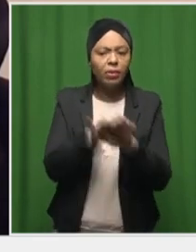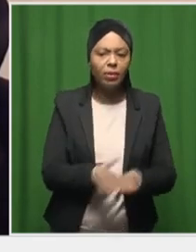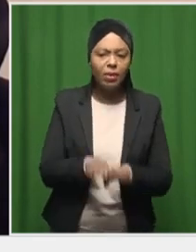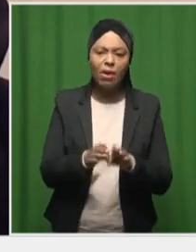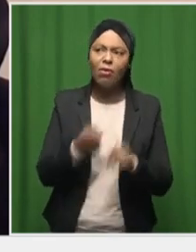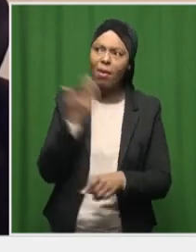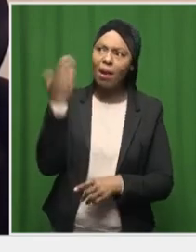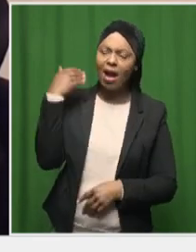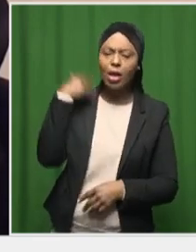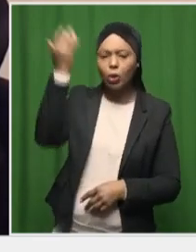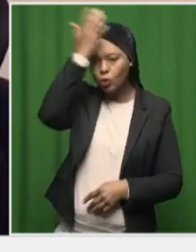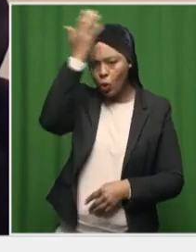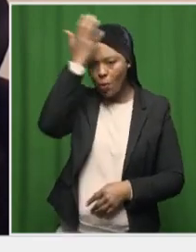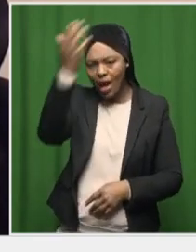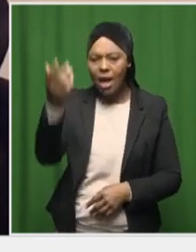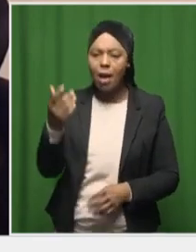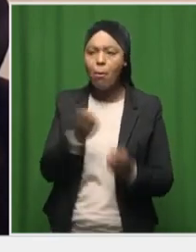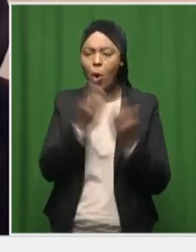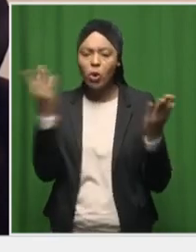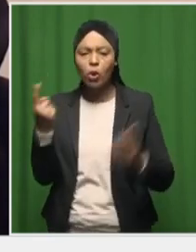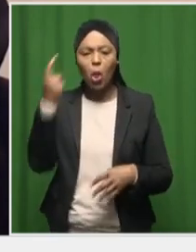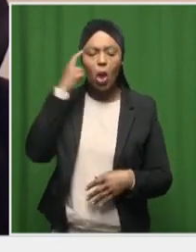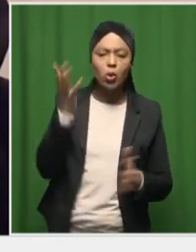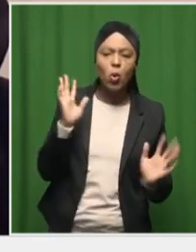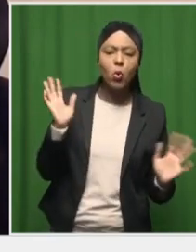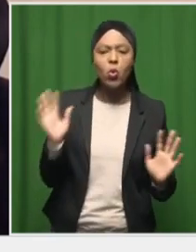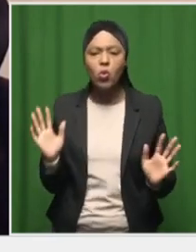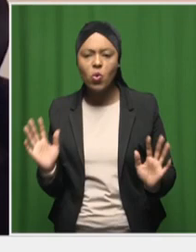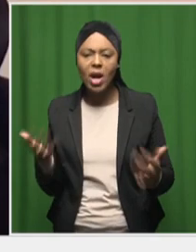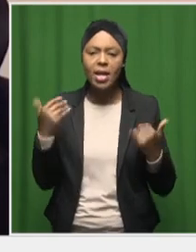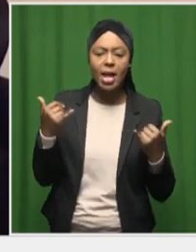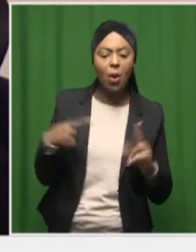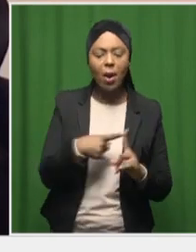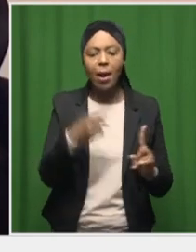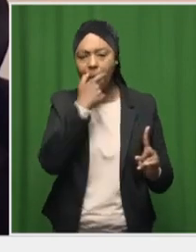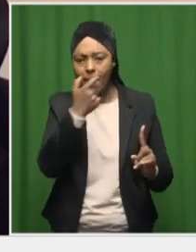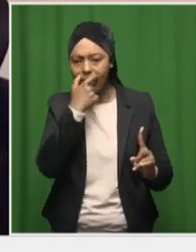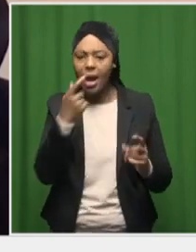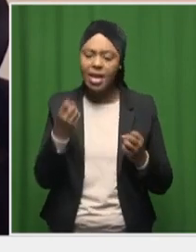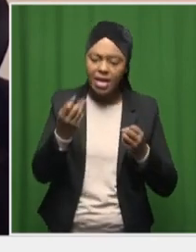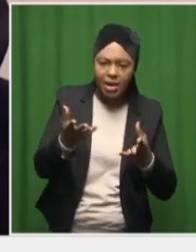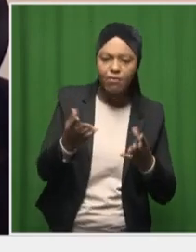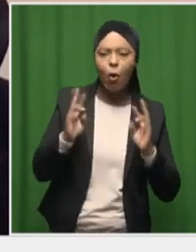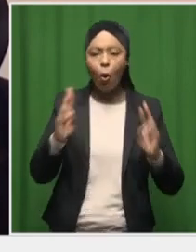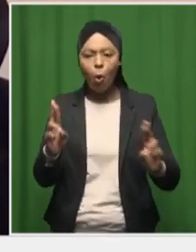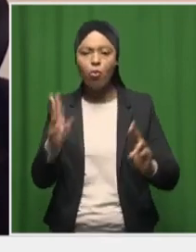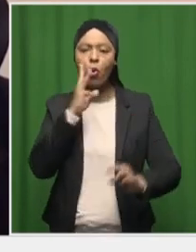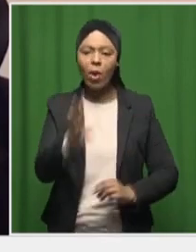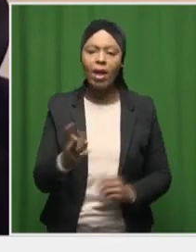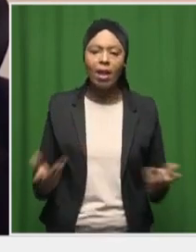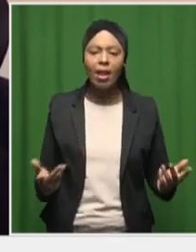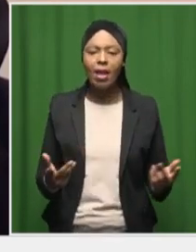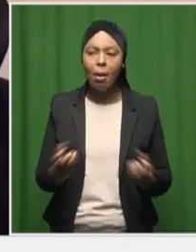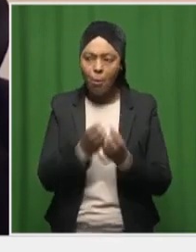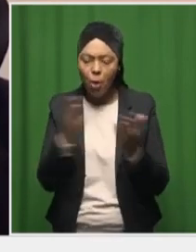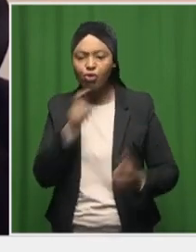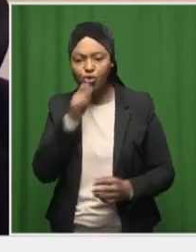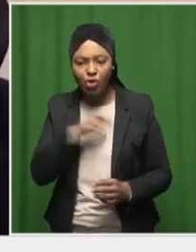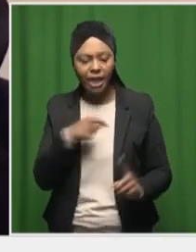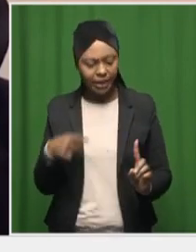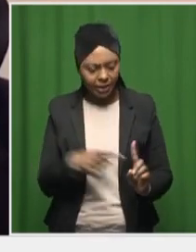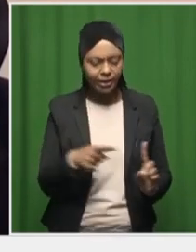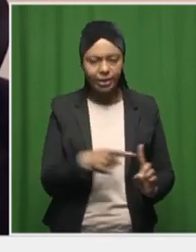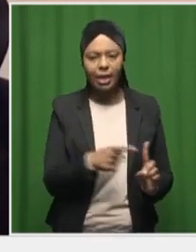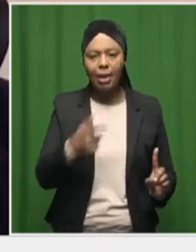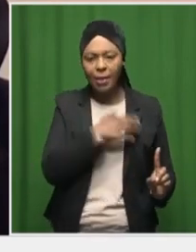and everybody thought, as you mentioned at the beginning, the hope that the president would bring with him, and I'm talking about President Ramaphosa, and here we sit in what many